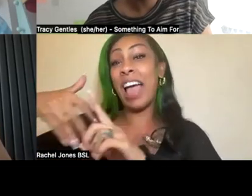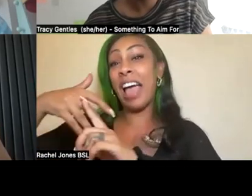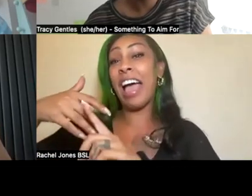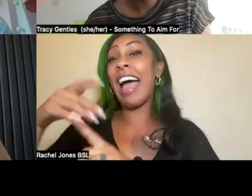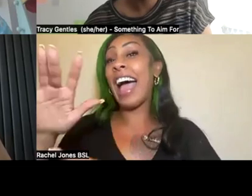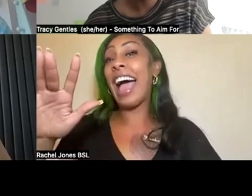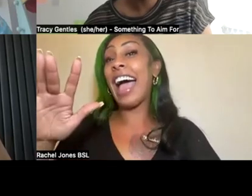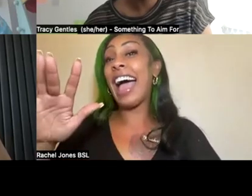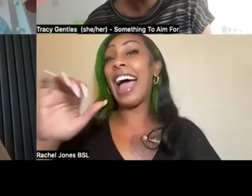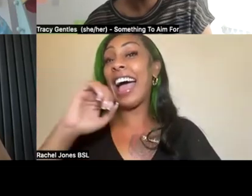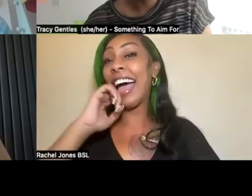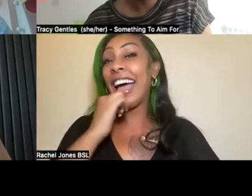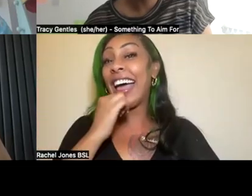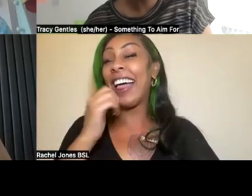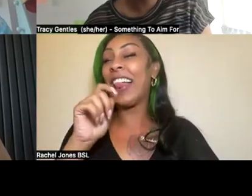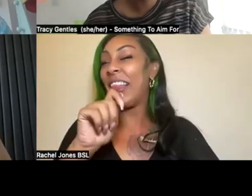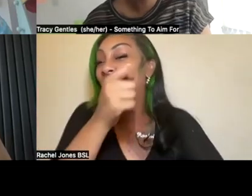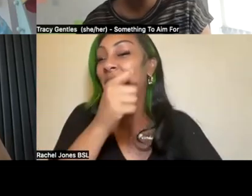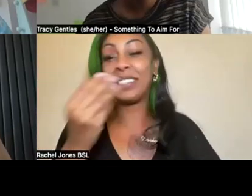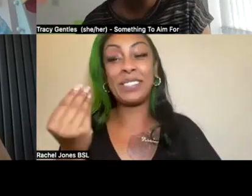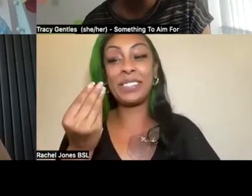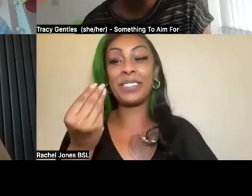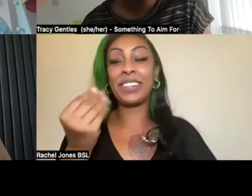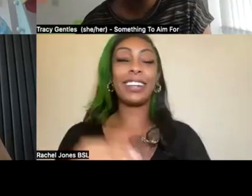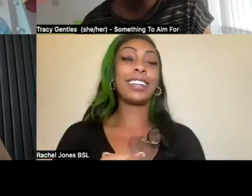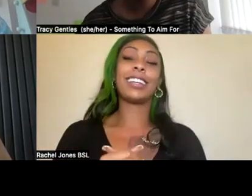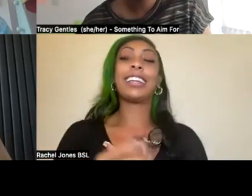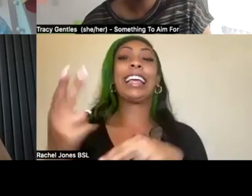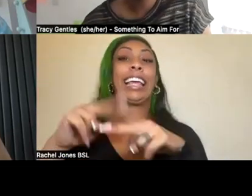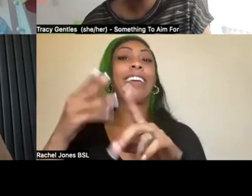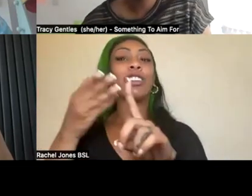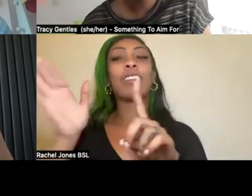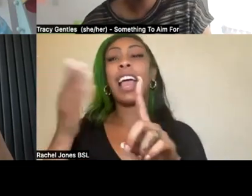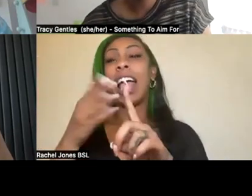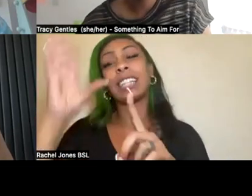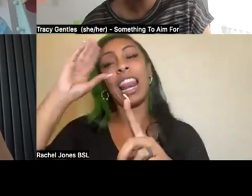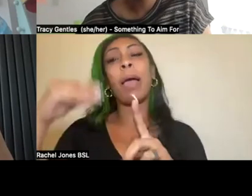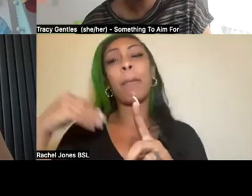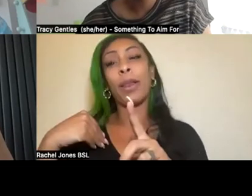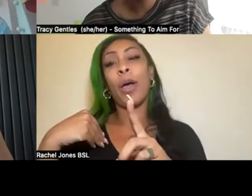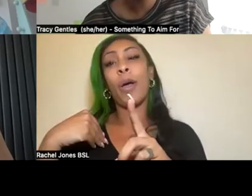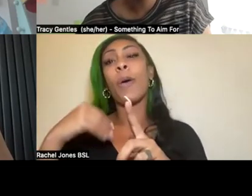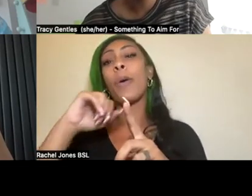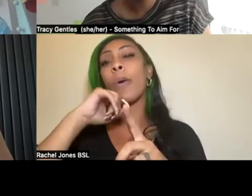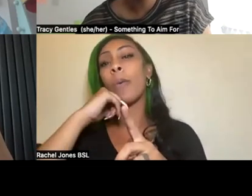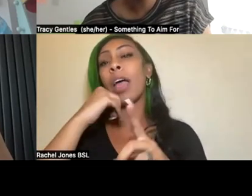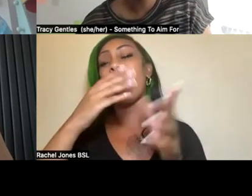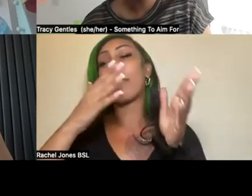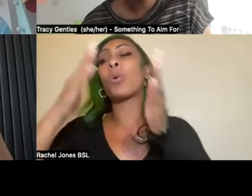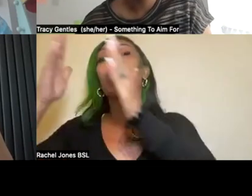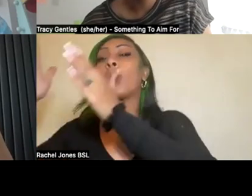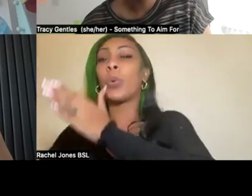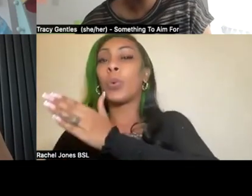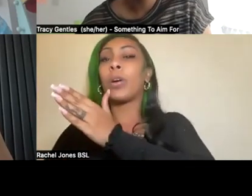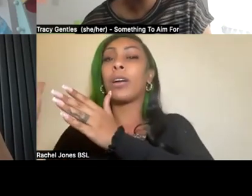might move rooms in a second. And if this is distracting, let me know in the chat and I'll move somewhere that has